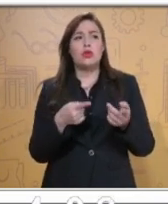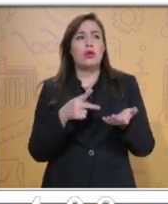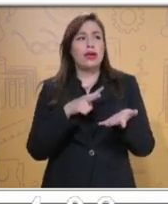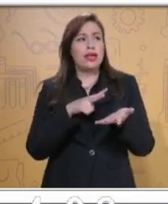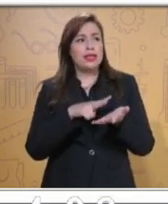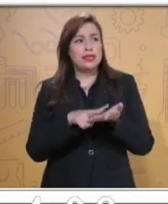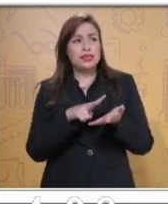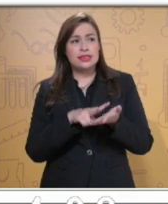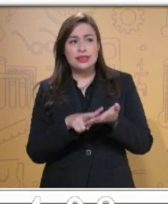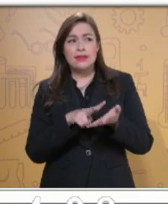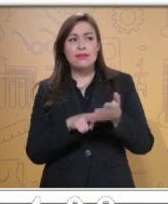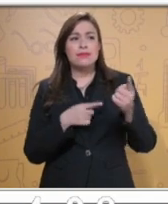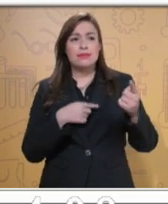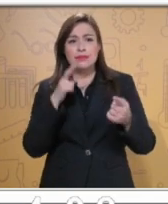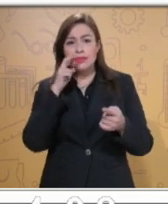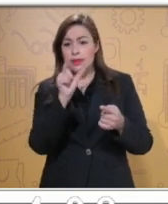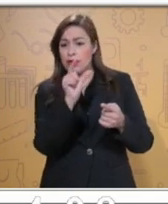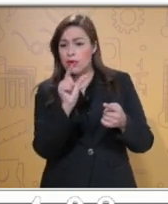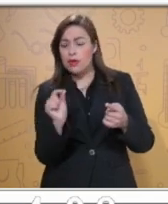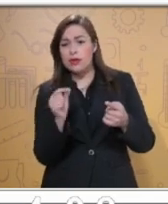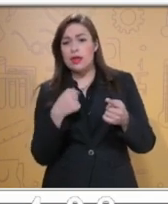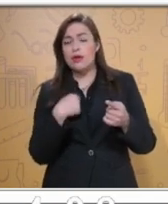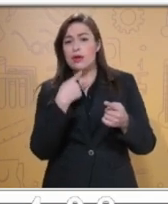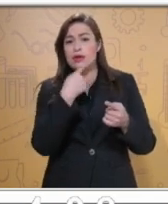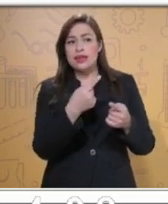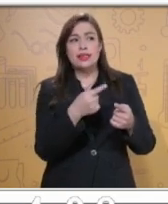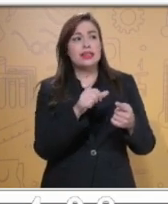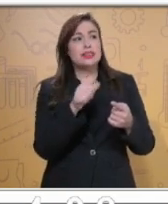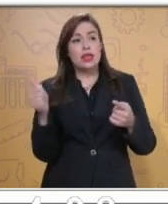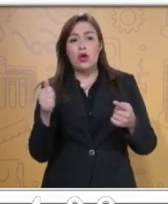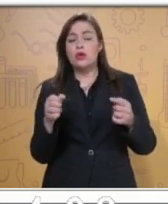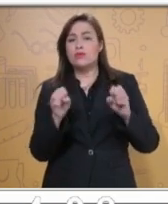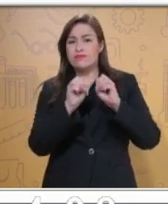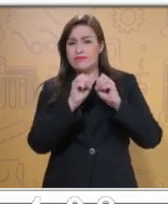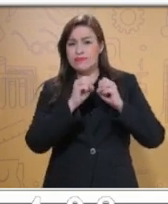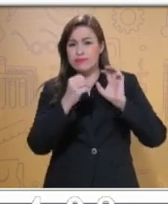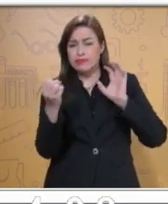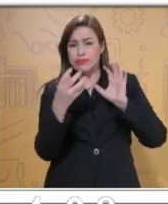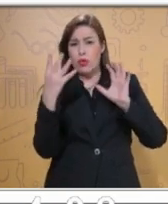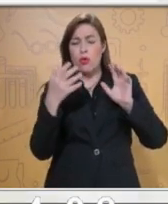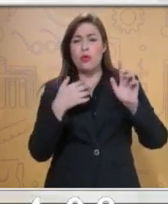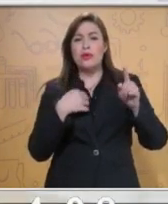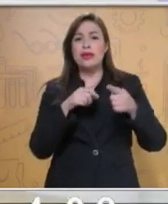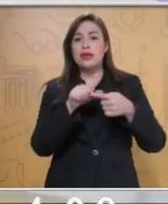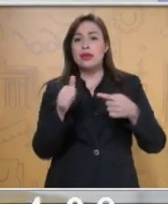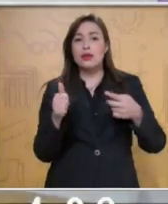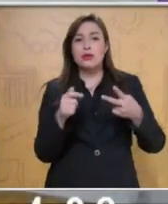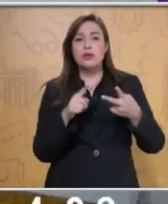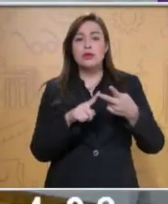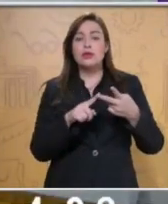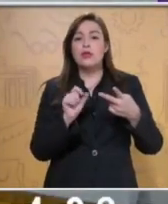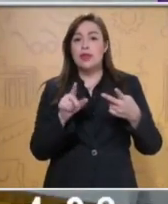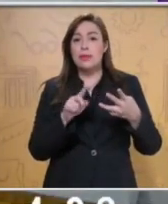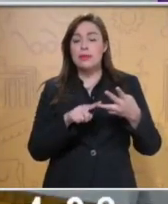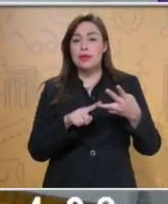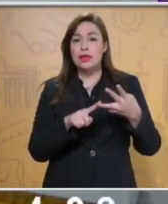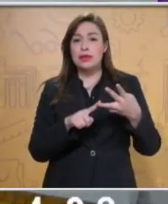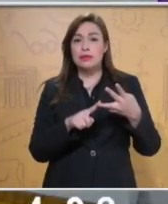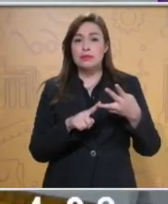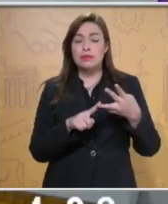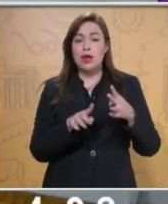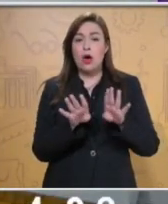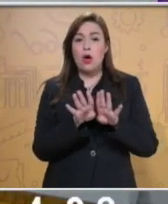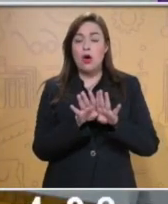it's a rectangle, and its stem also is closed, and also is for dialogue. We have another one that it's like